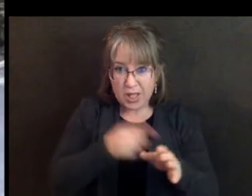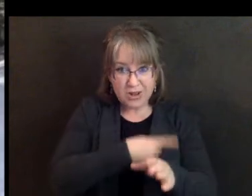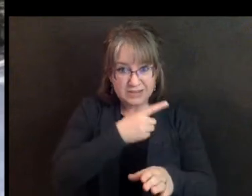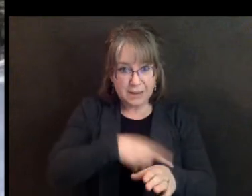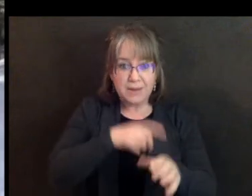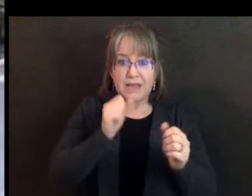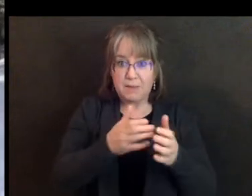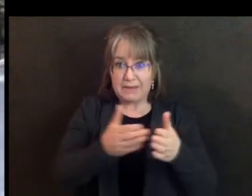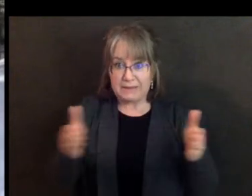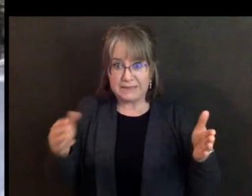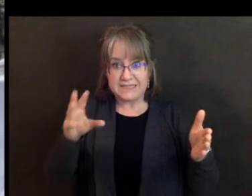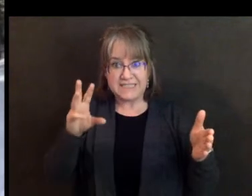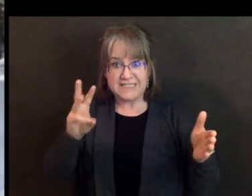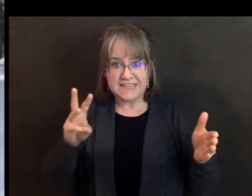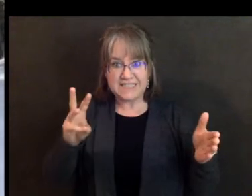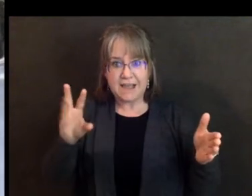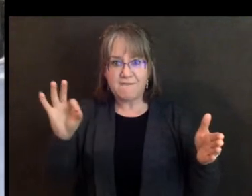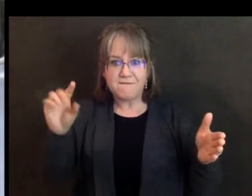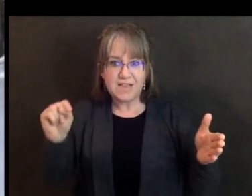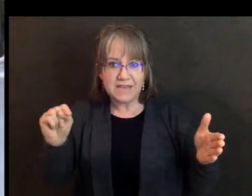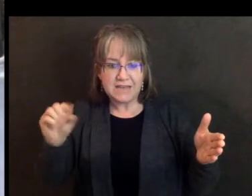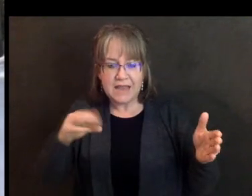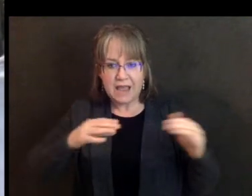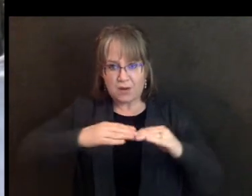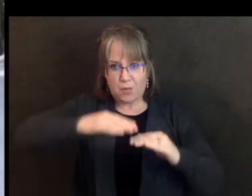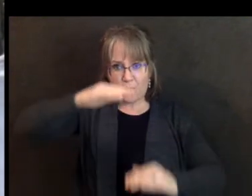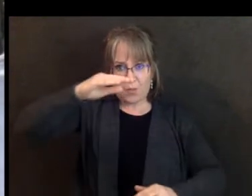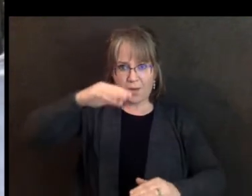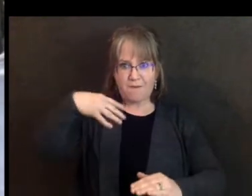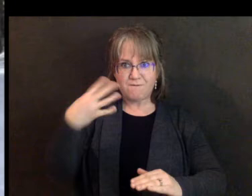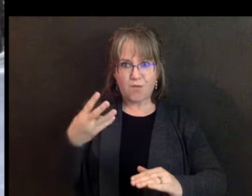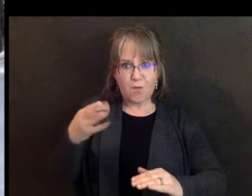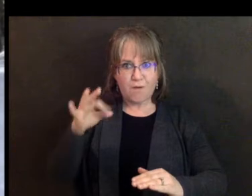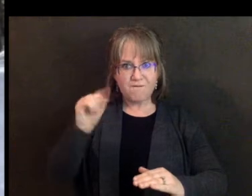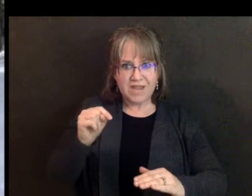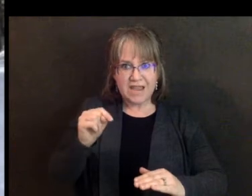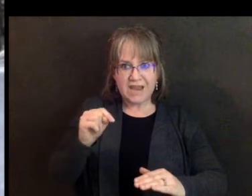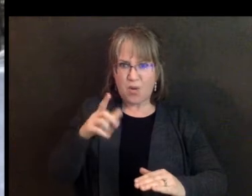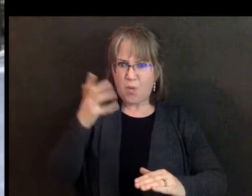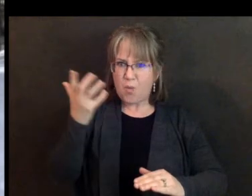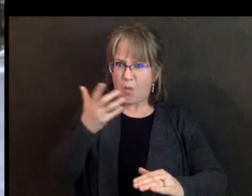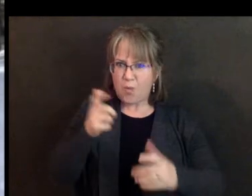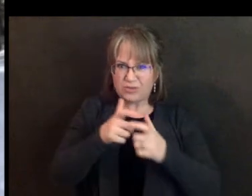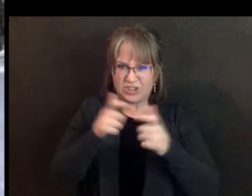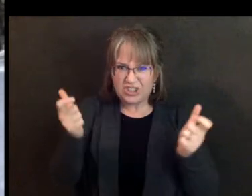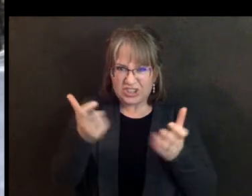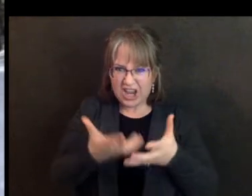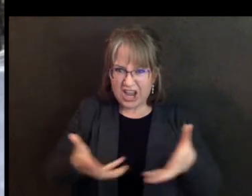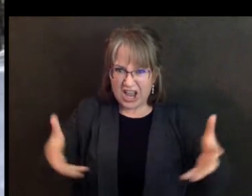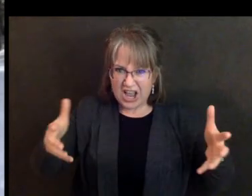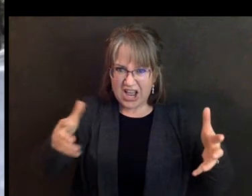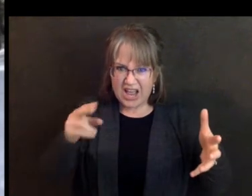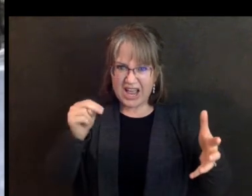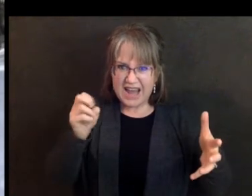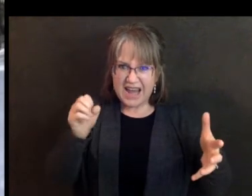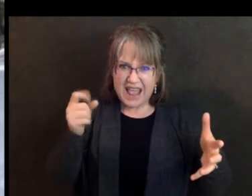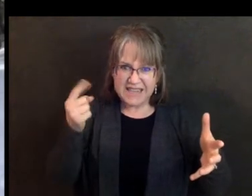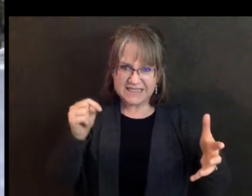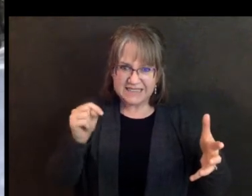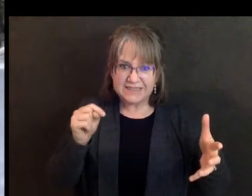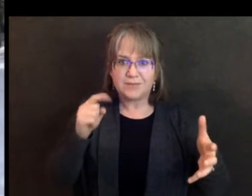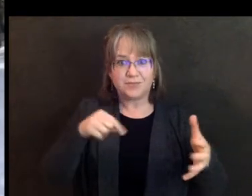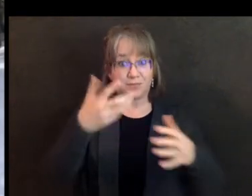4 feet deep, so a really, really big nest. Pretty amazing. So this forest around this general area is the kind of forest where bald